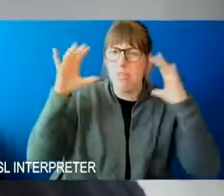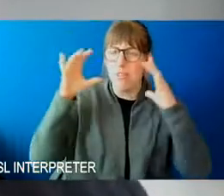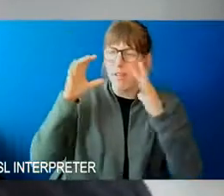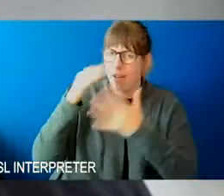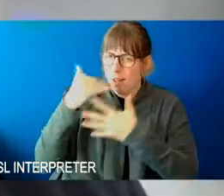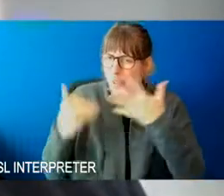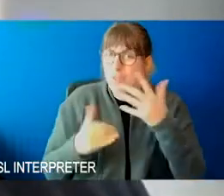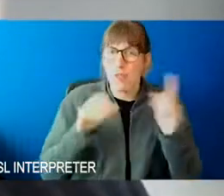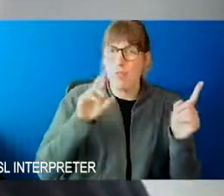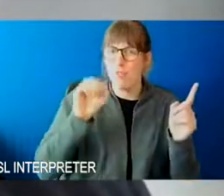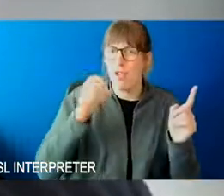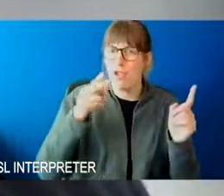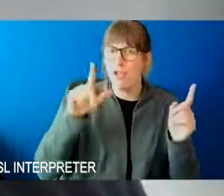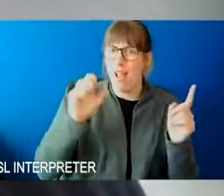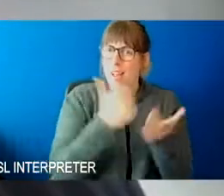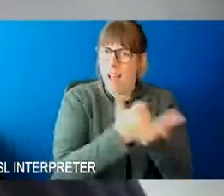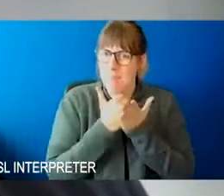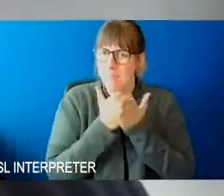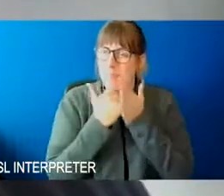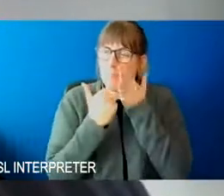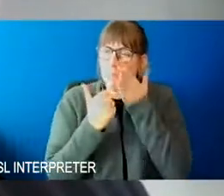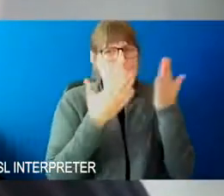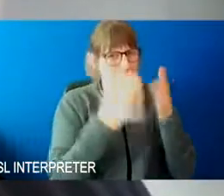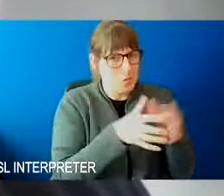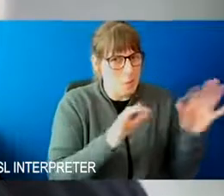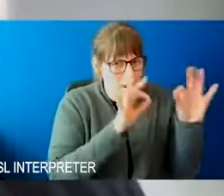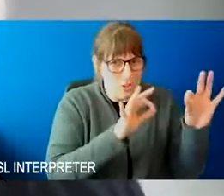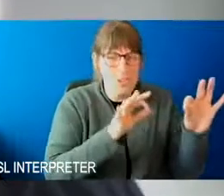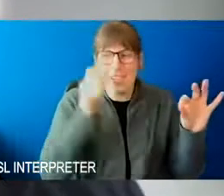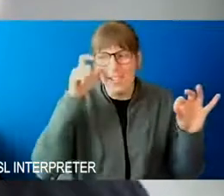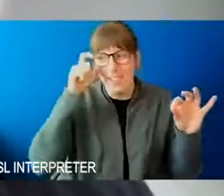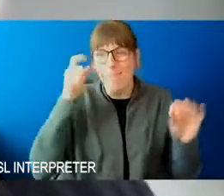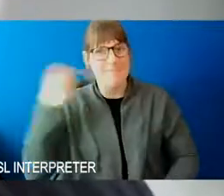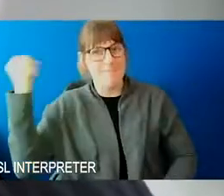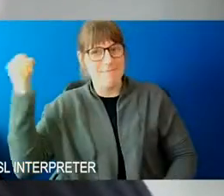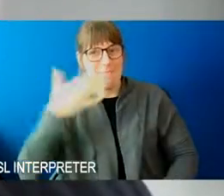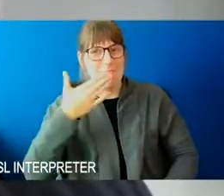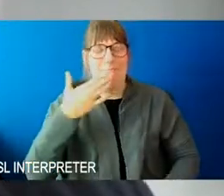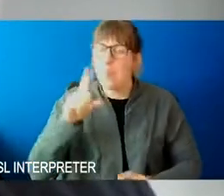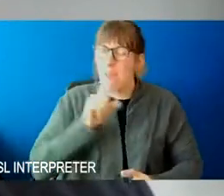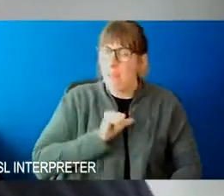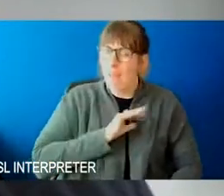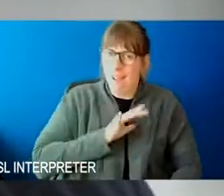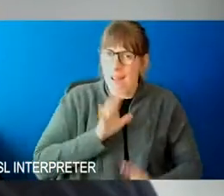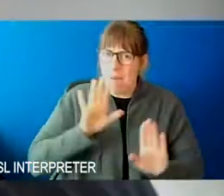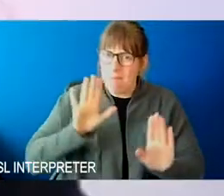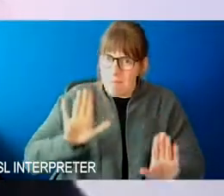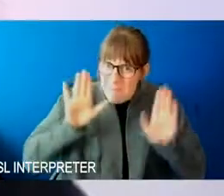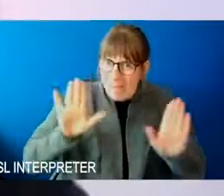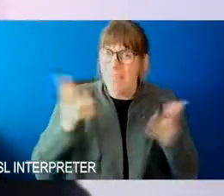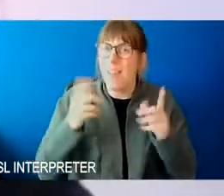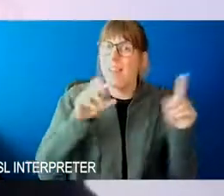all of the imagery, what you did. And so Rochelle helped us with the translation. Thank you, Rochelle. And Yeah,